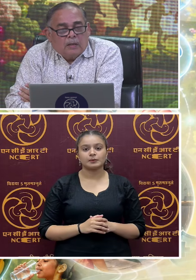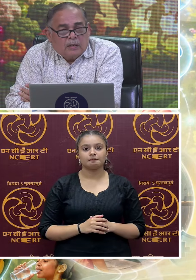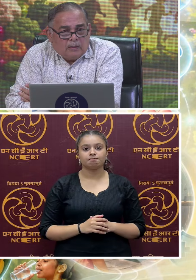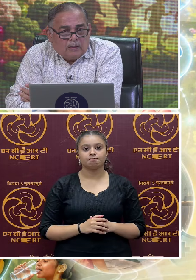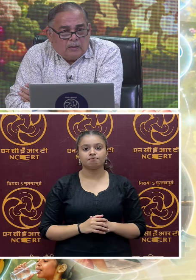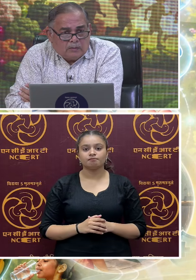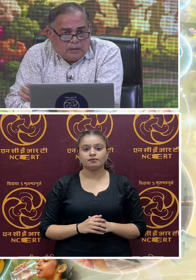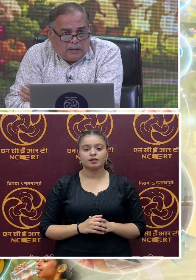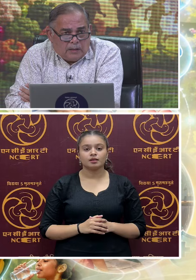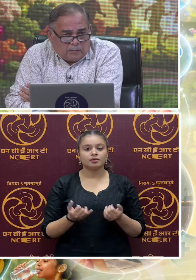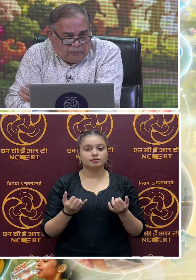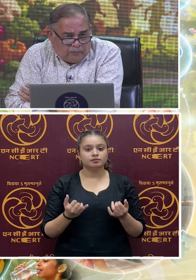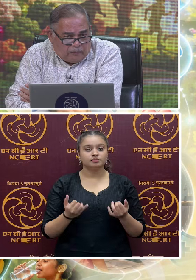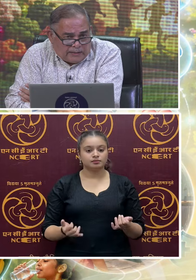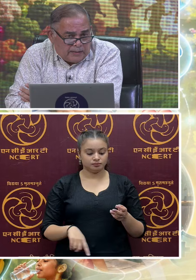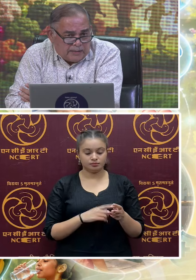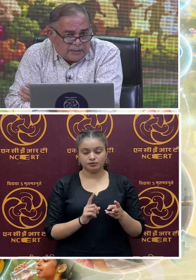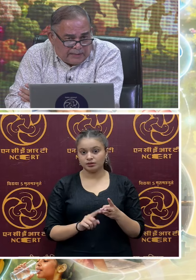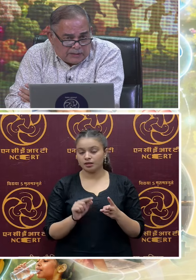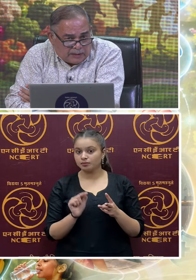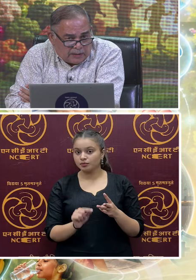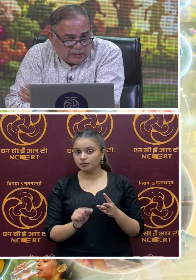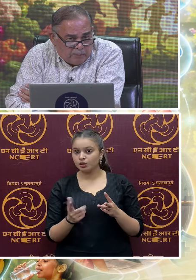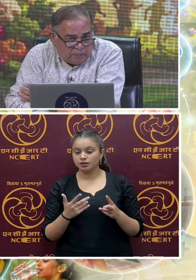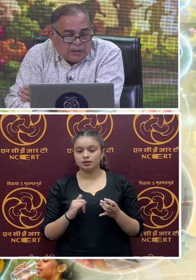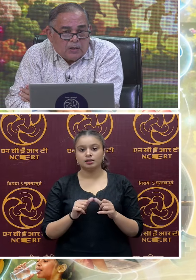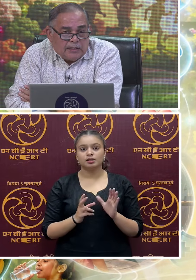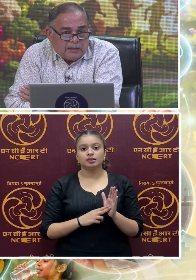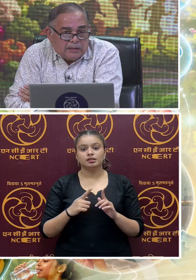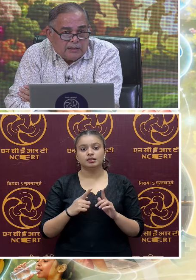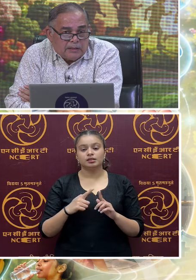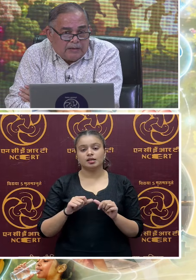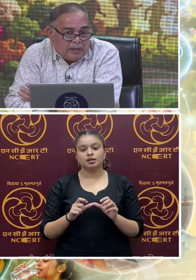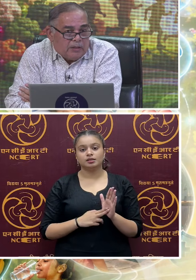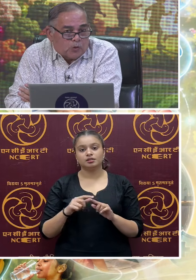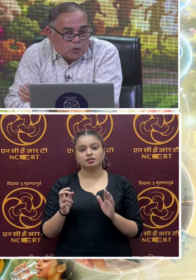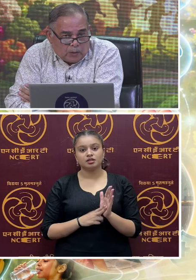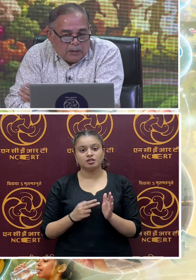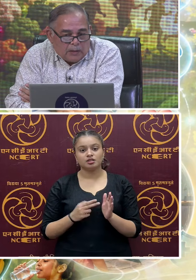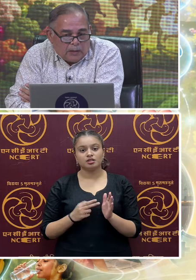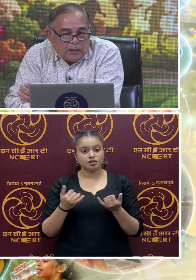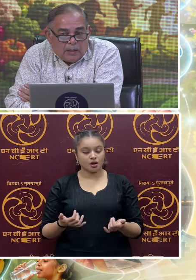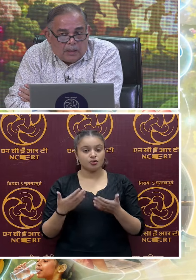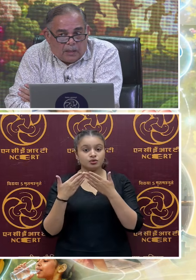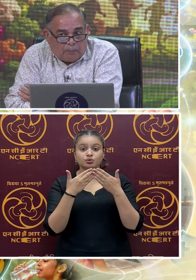Now, third factor is the sanitation, particularly in environment of school.